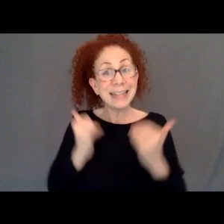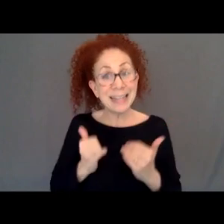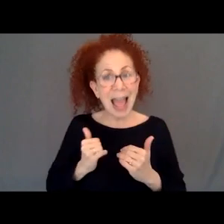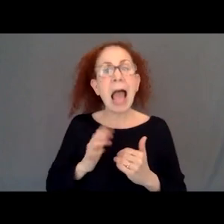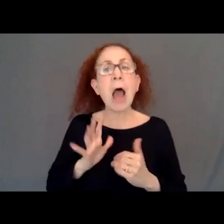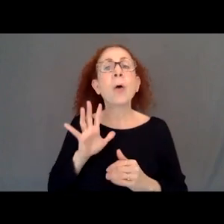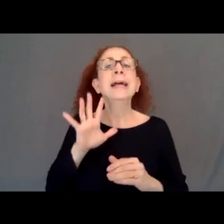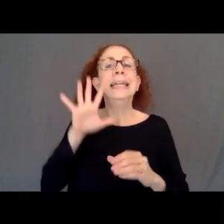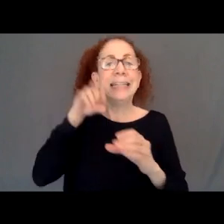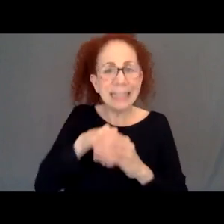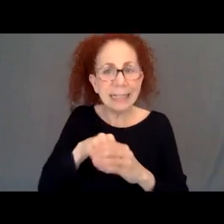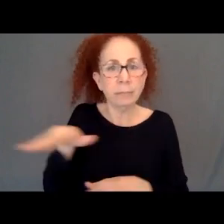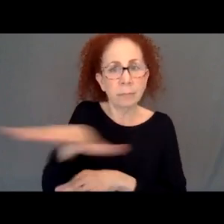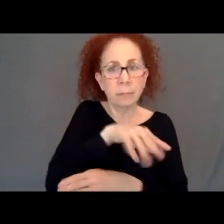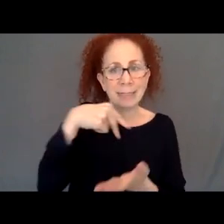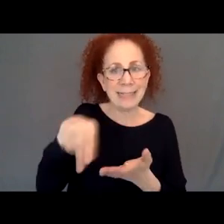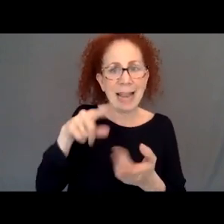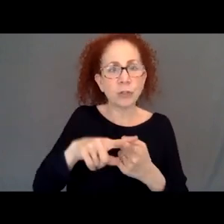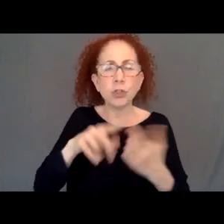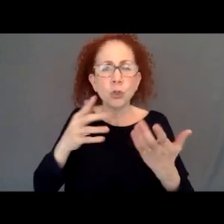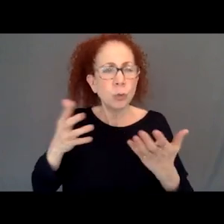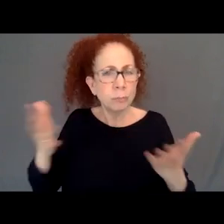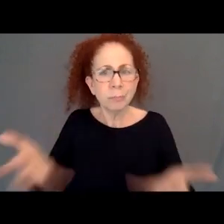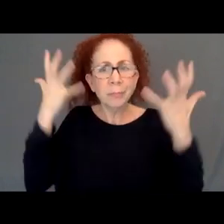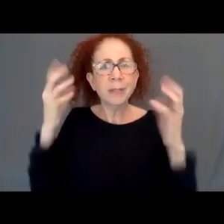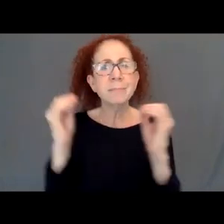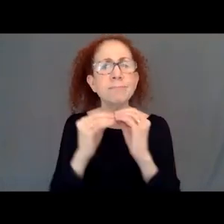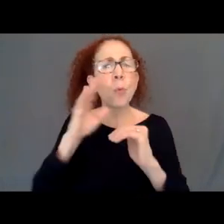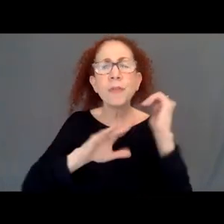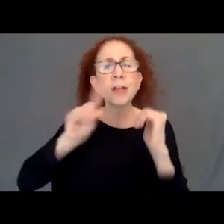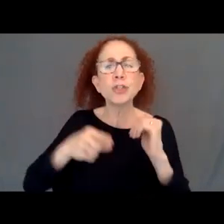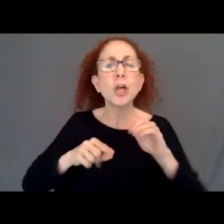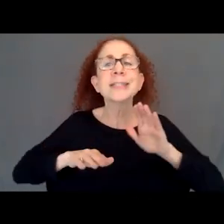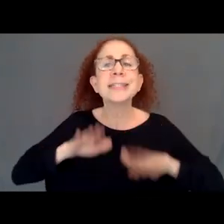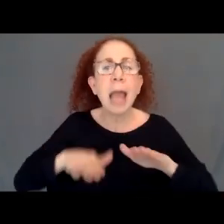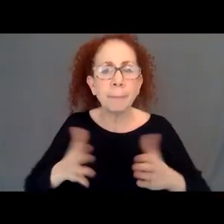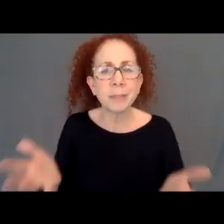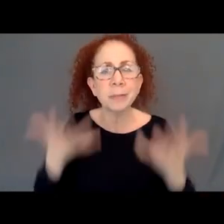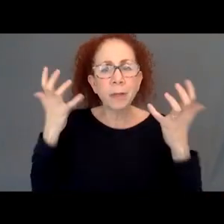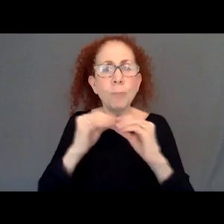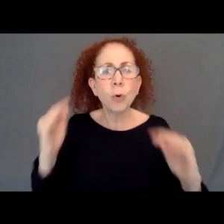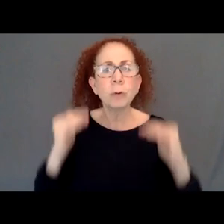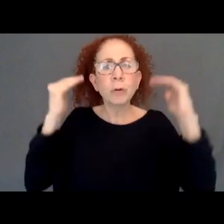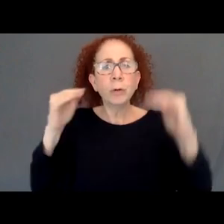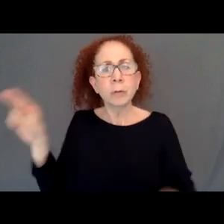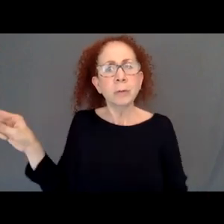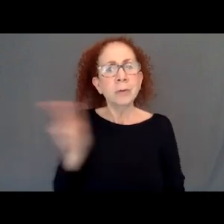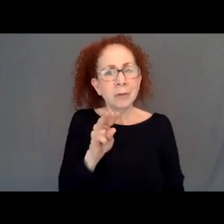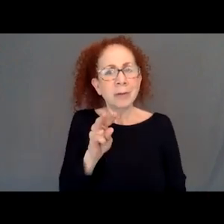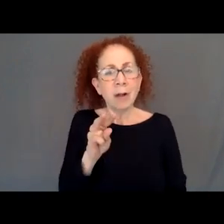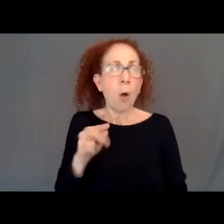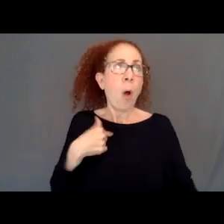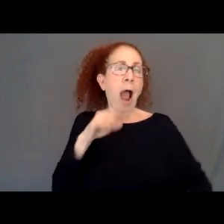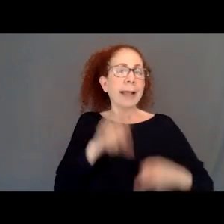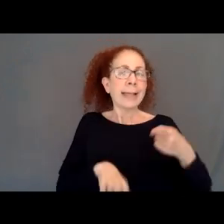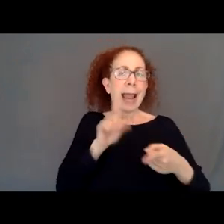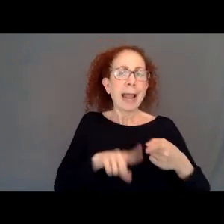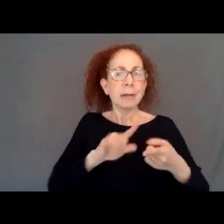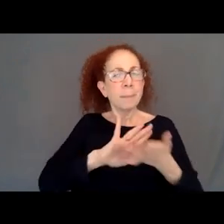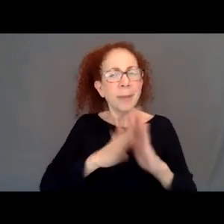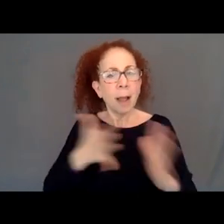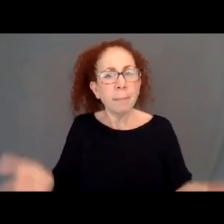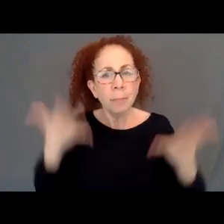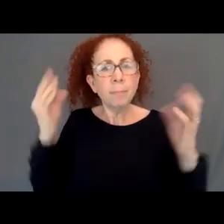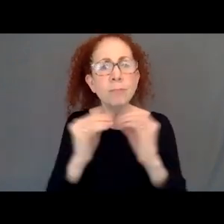into the scene of dance to animate it as something that's more than just steps we see and go, oh, that's so beautiful, I can't do that, and then you just